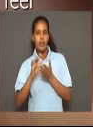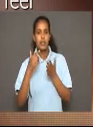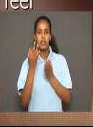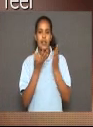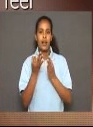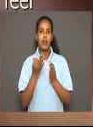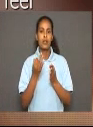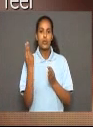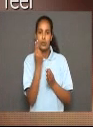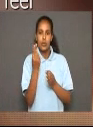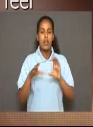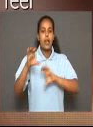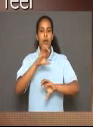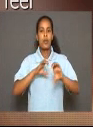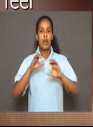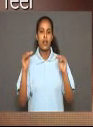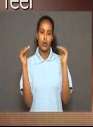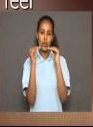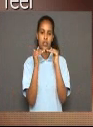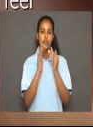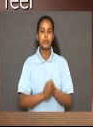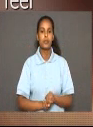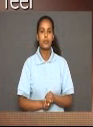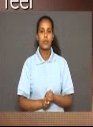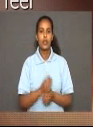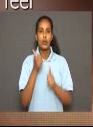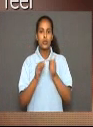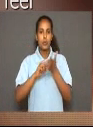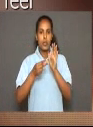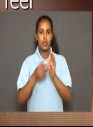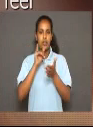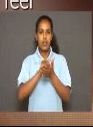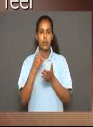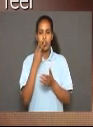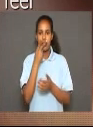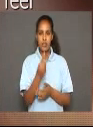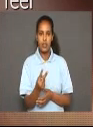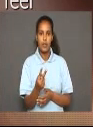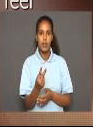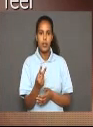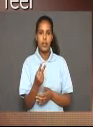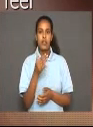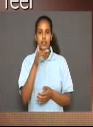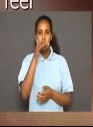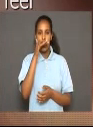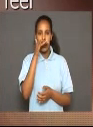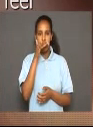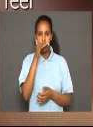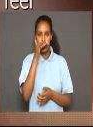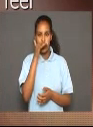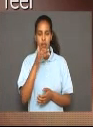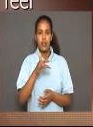described using chemical equations, which means that we can see, smell,